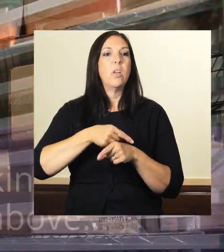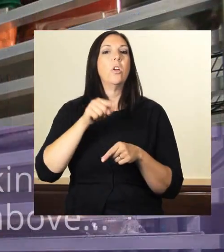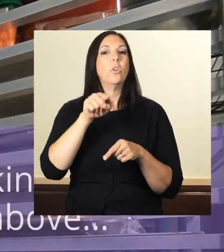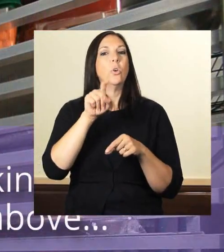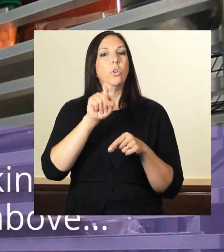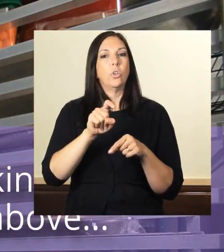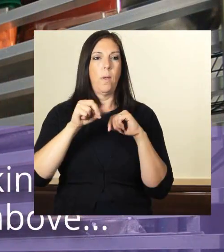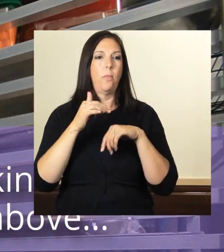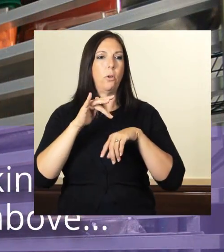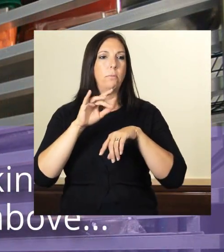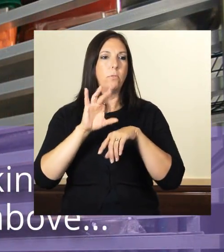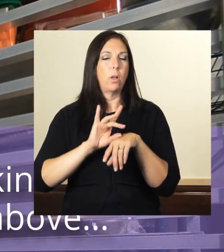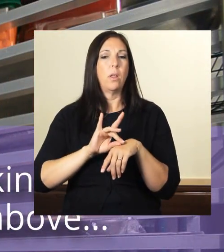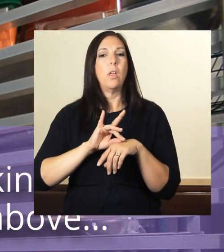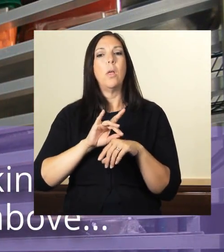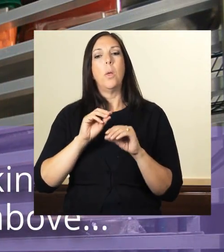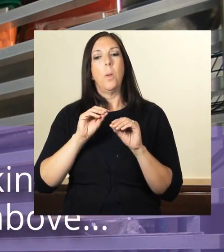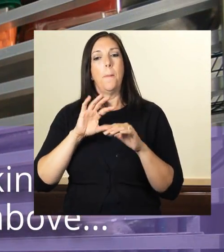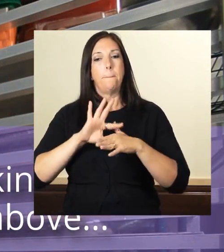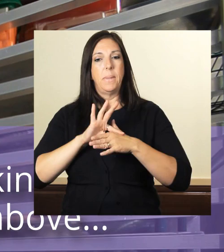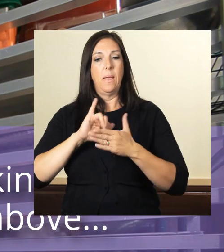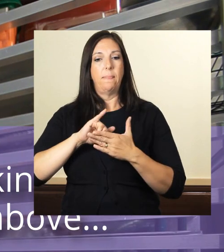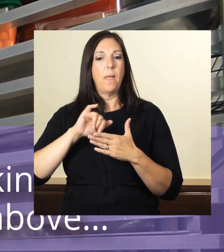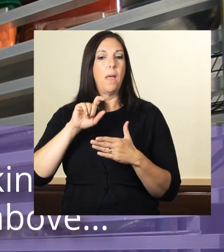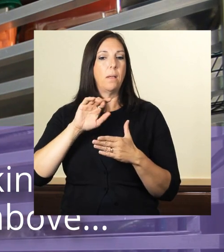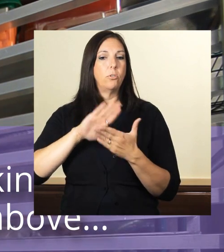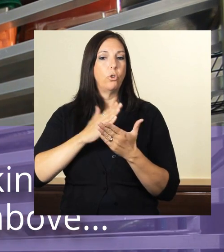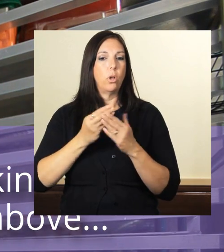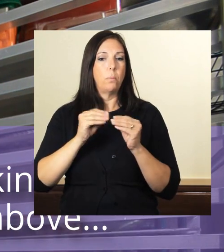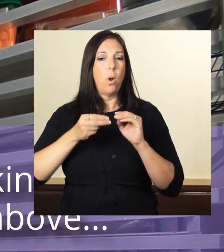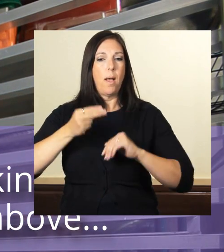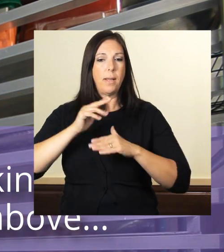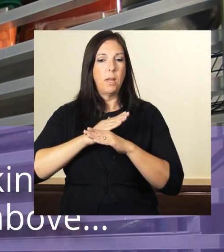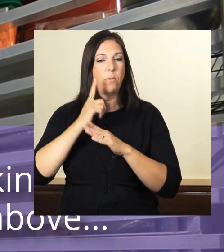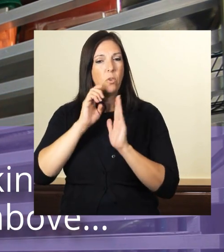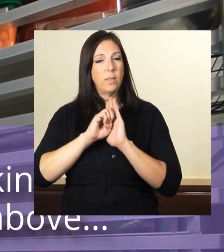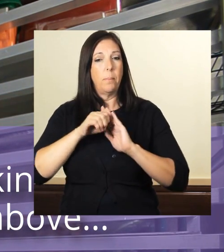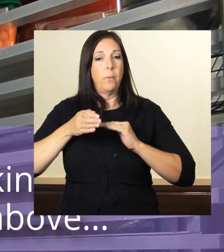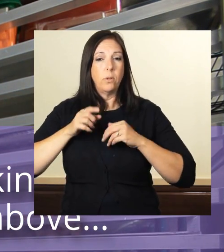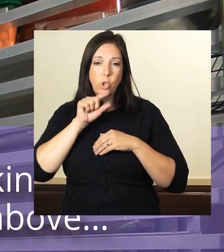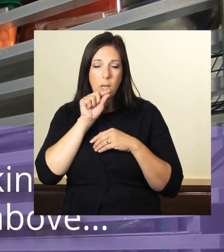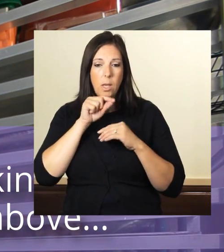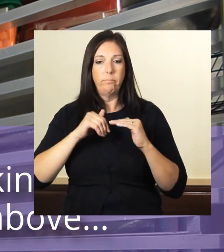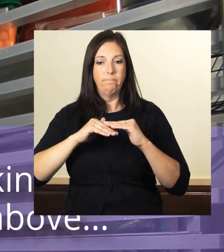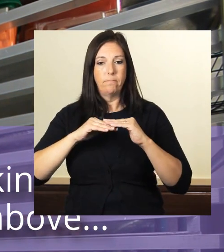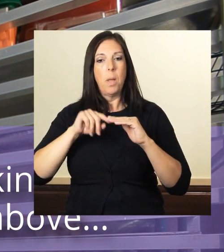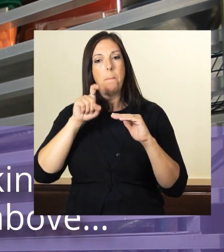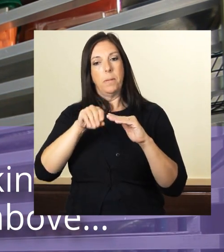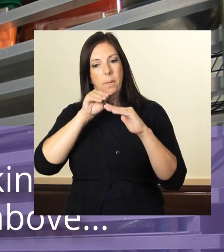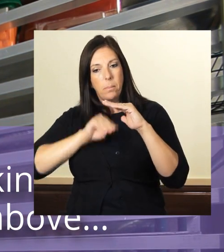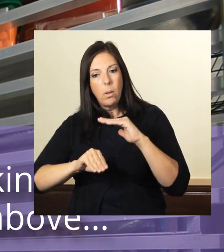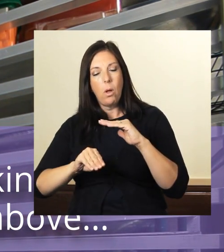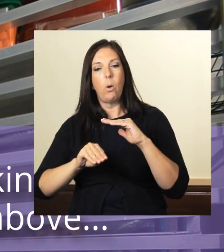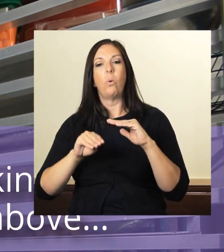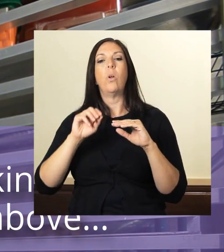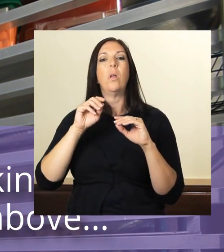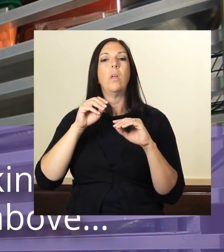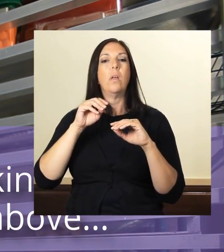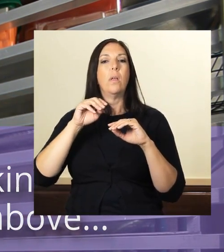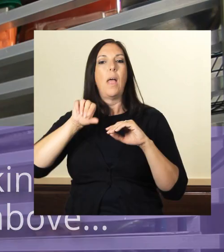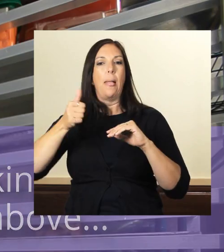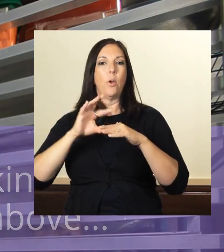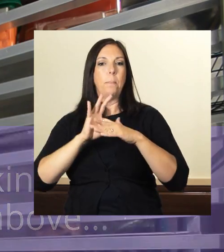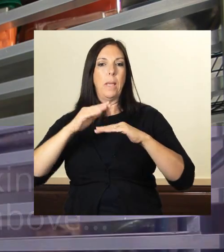other contact. Store meat with a higher cooking temperature, like chicken, below meat with a lower cooking